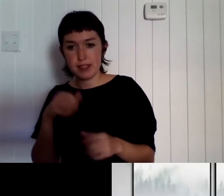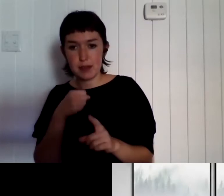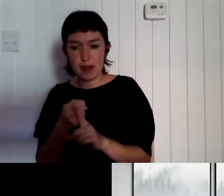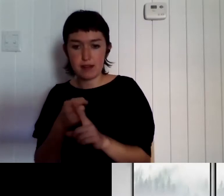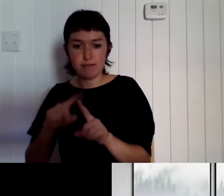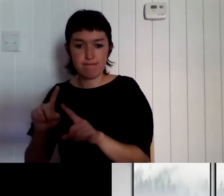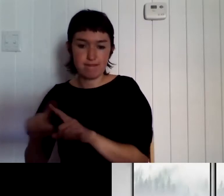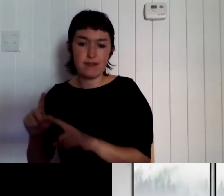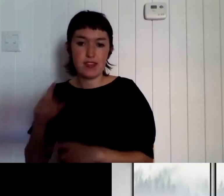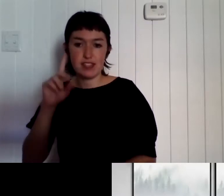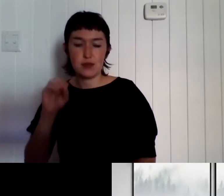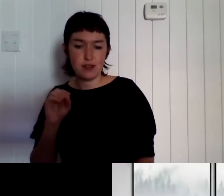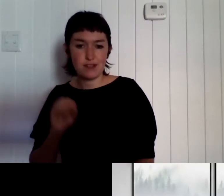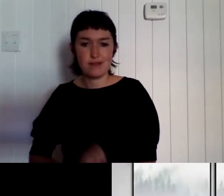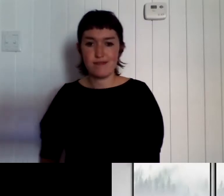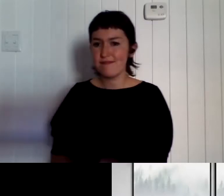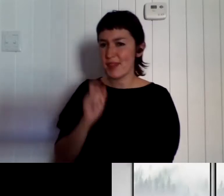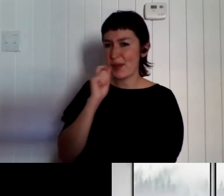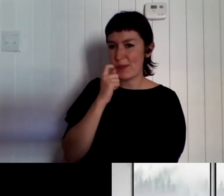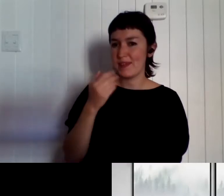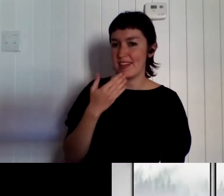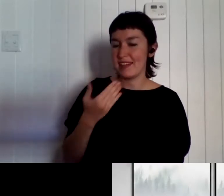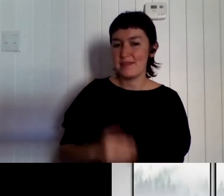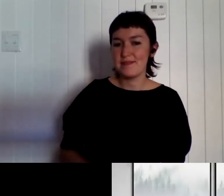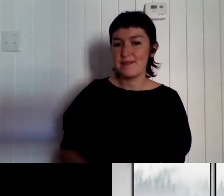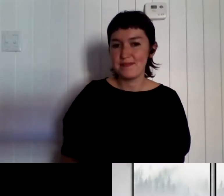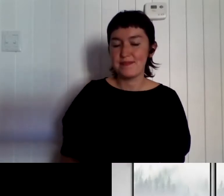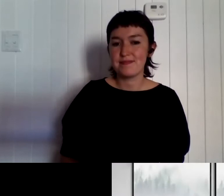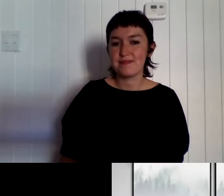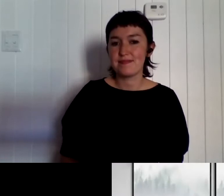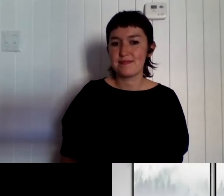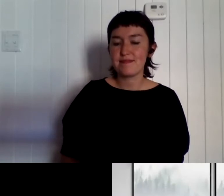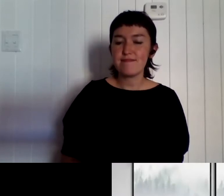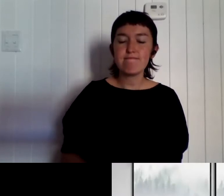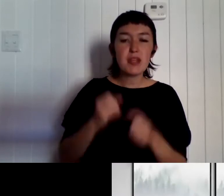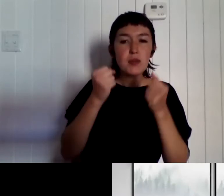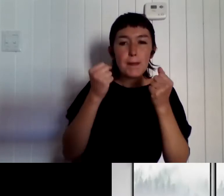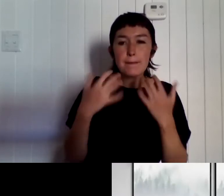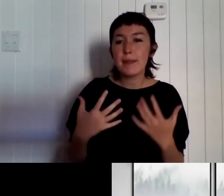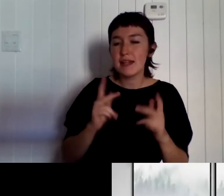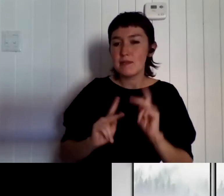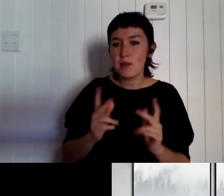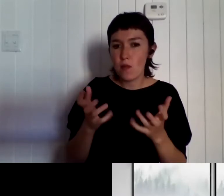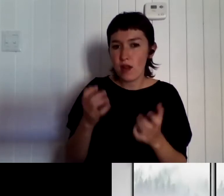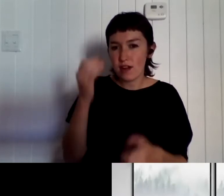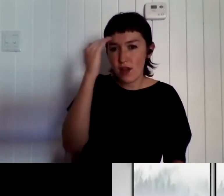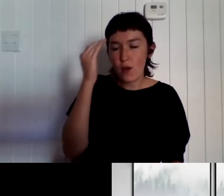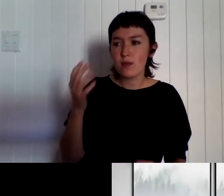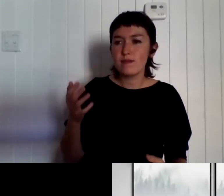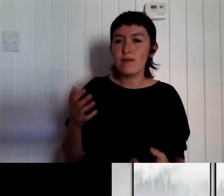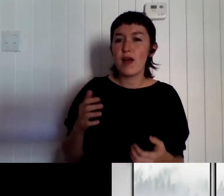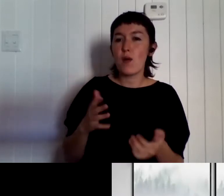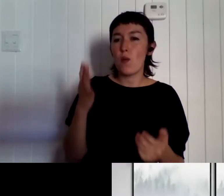Very cool, thank you. All right, so a bunch of people want to know, like, what got you interested in studying the brain? Like, what was